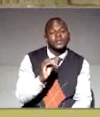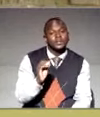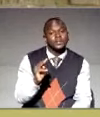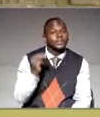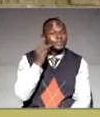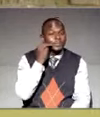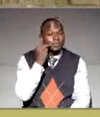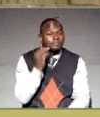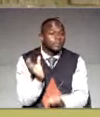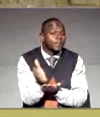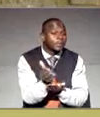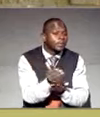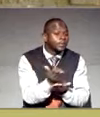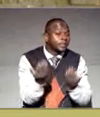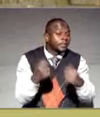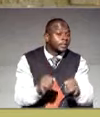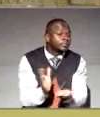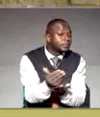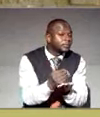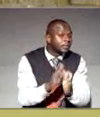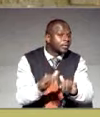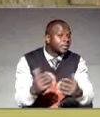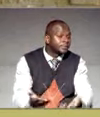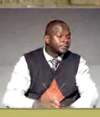you been able to garner for this?